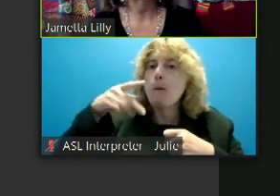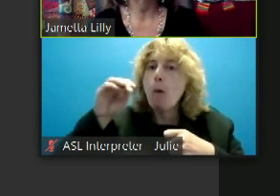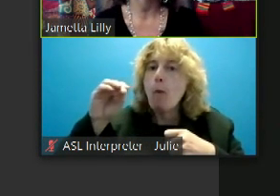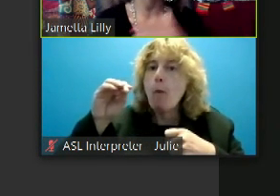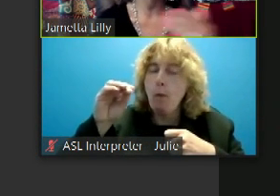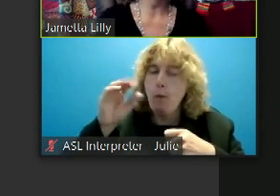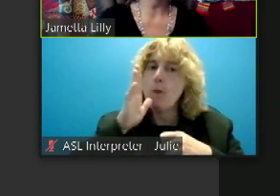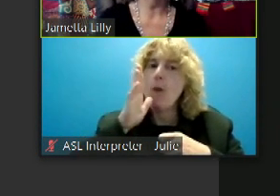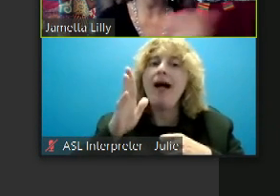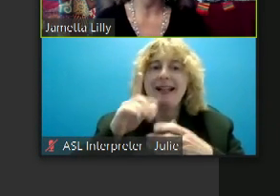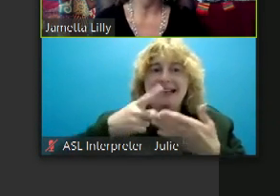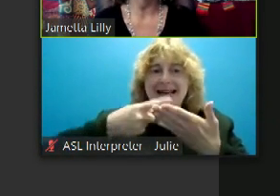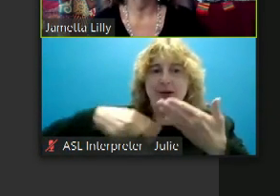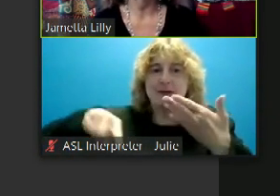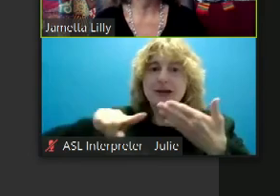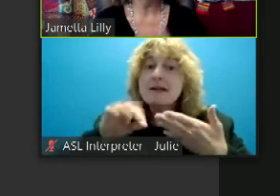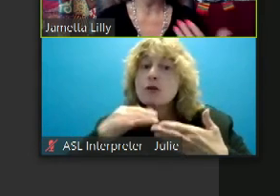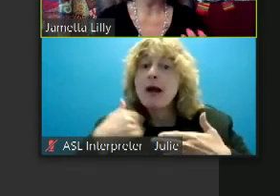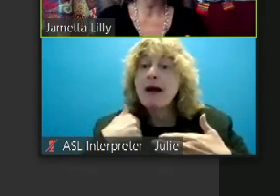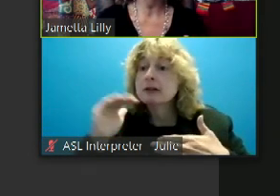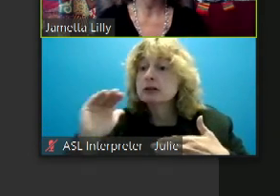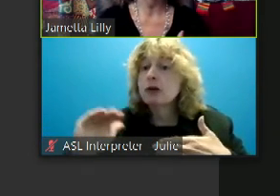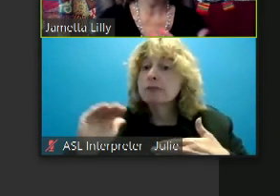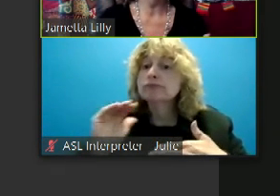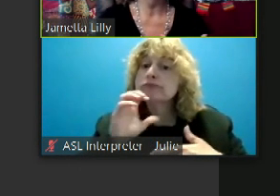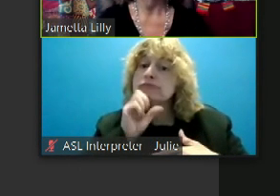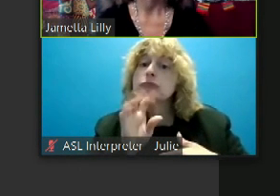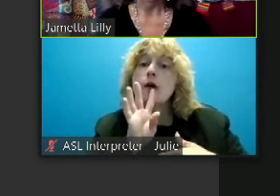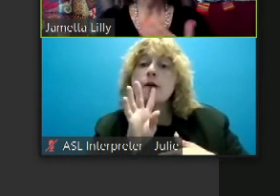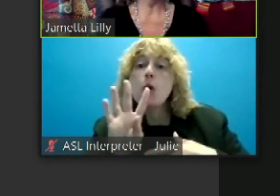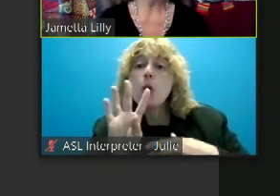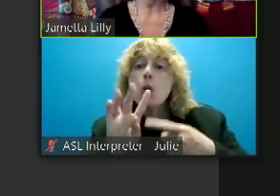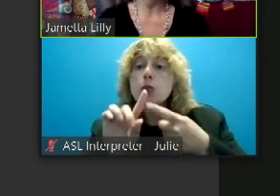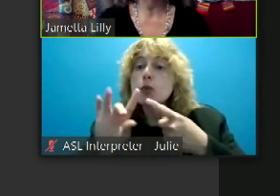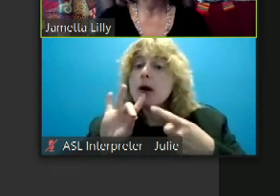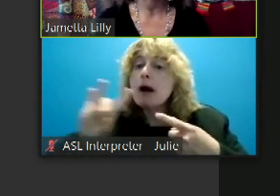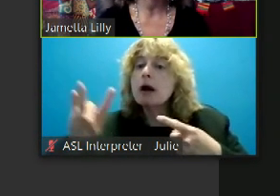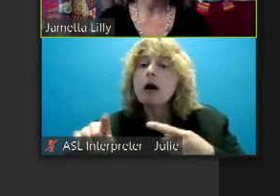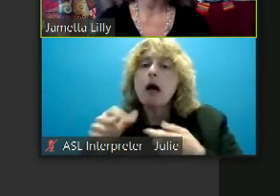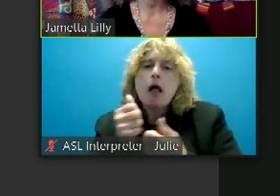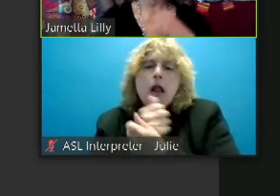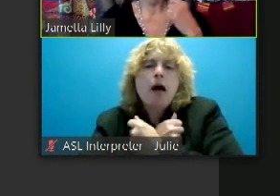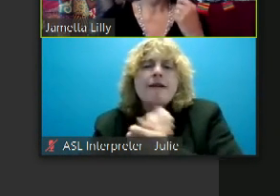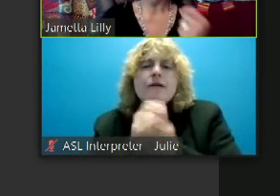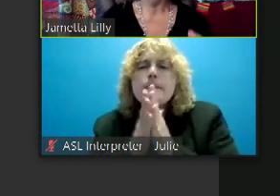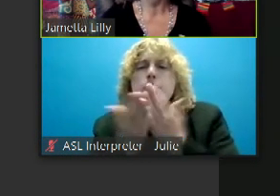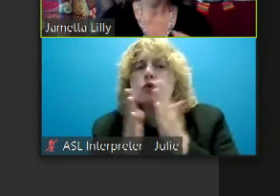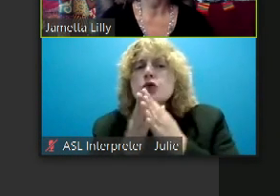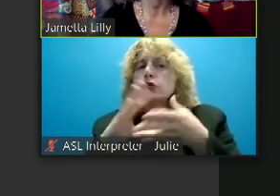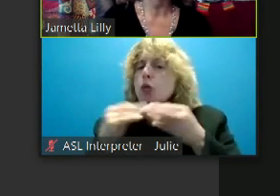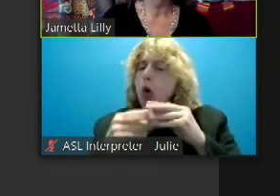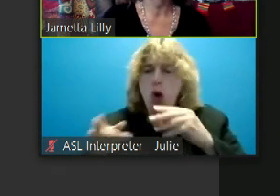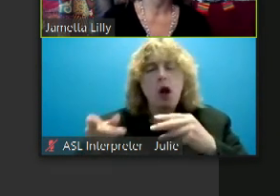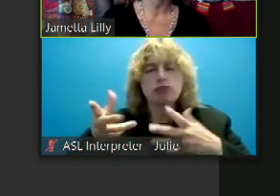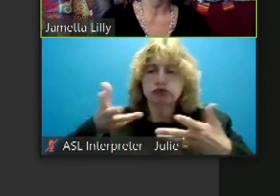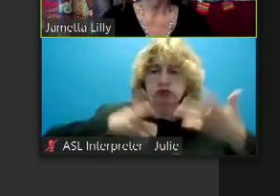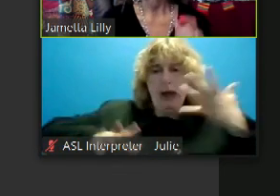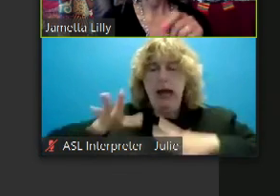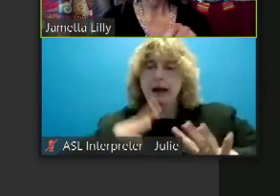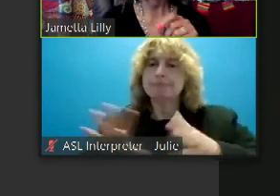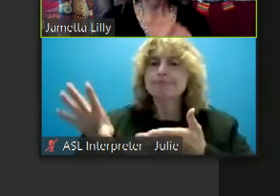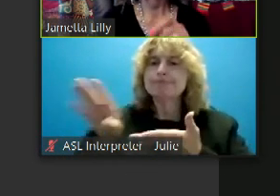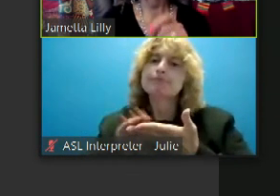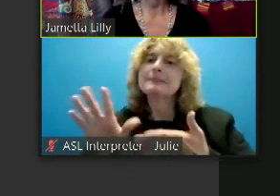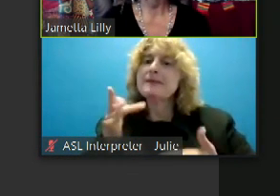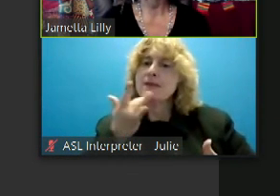between the ages of four and eight years old that loves books and stories, have them dress up in their character. Have them talk about the books that they love.